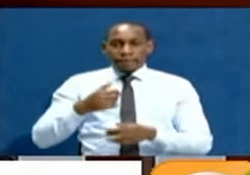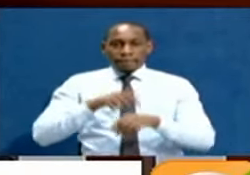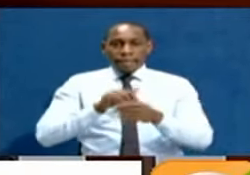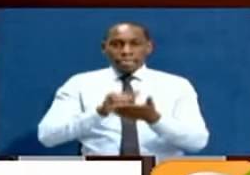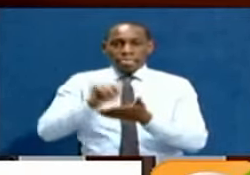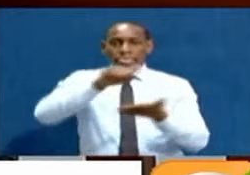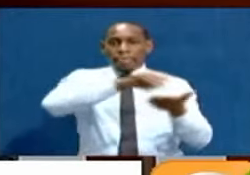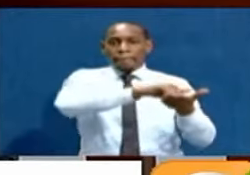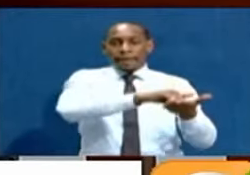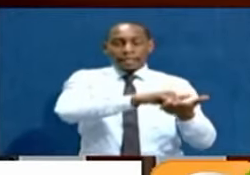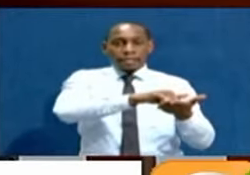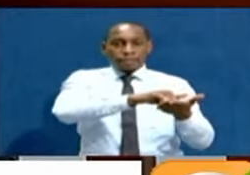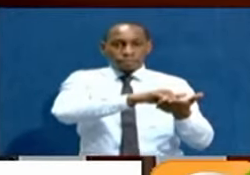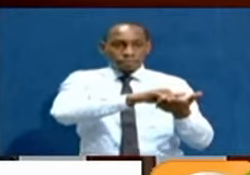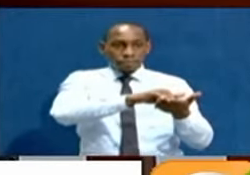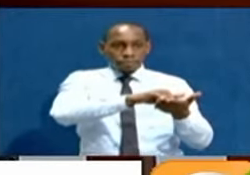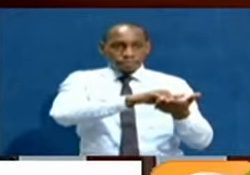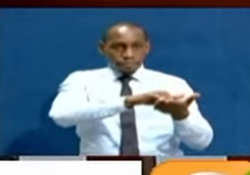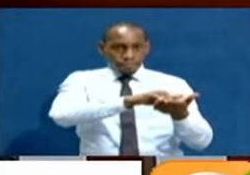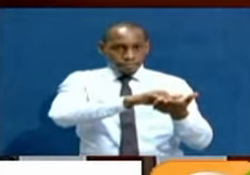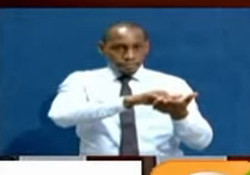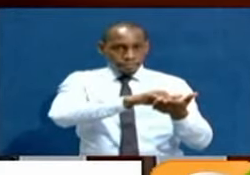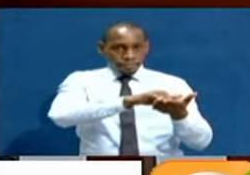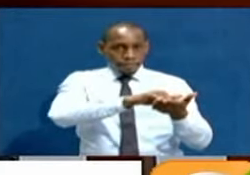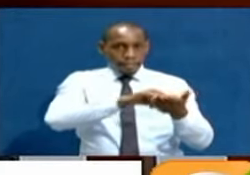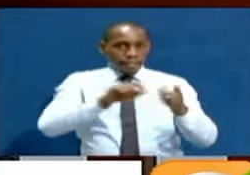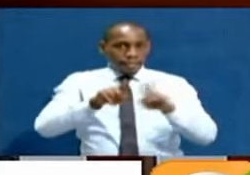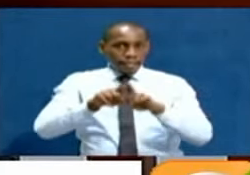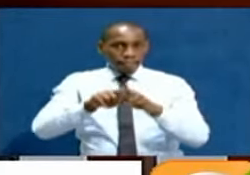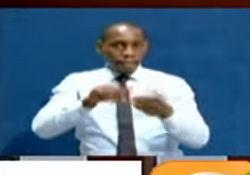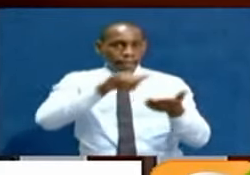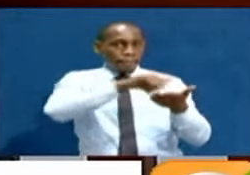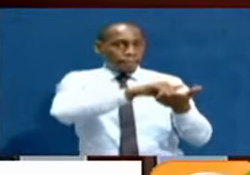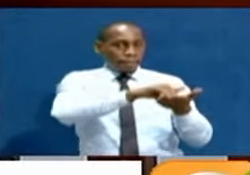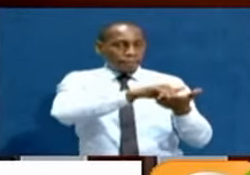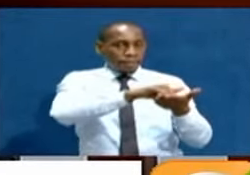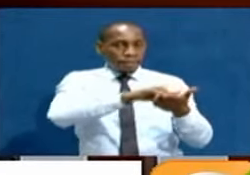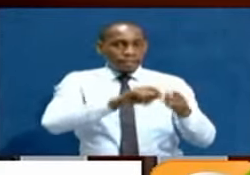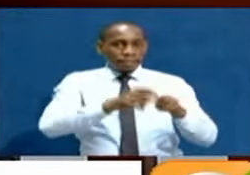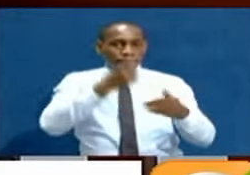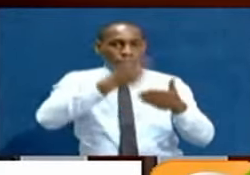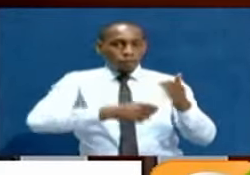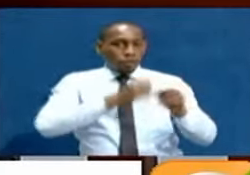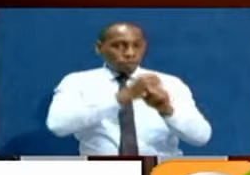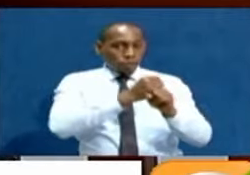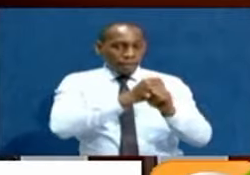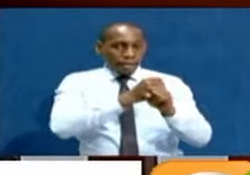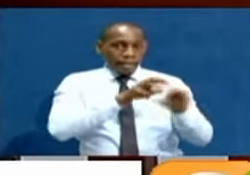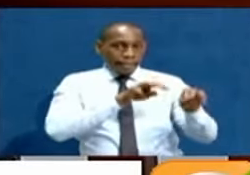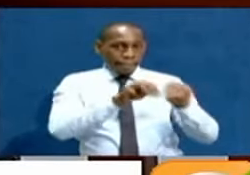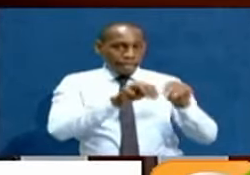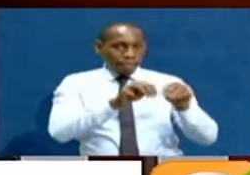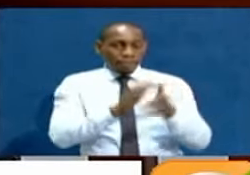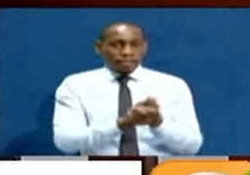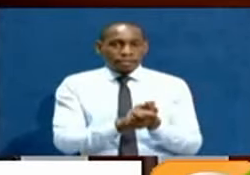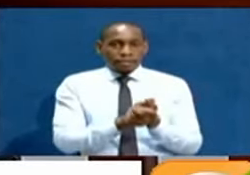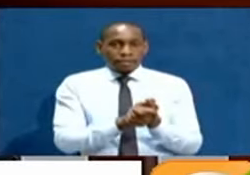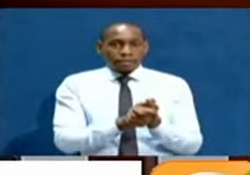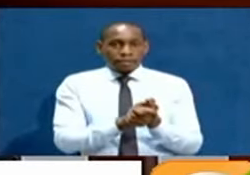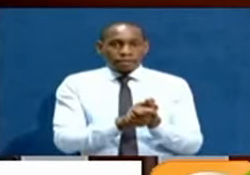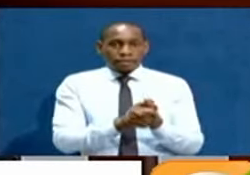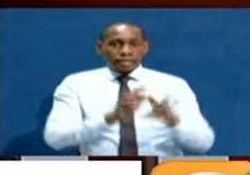they cost money while they're sitting on the ground. Even just sitting on the ground, they cost money. Just you have to keep the engines